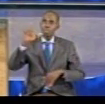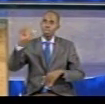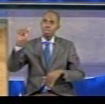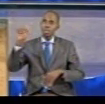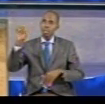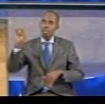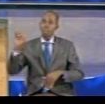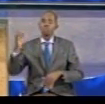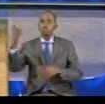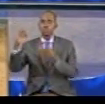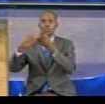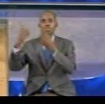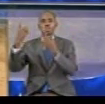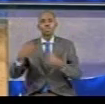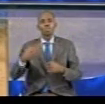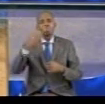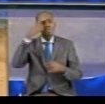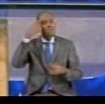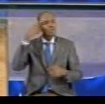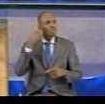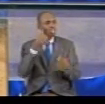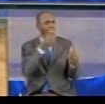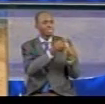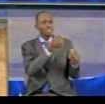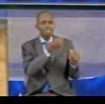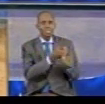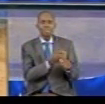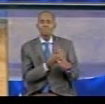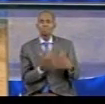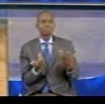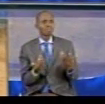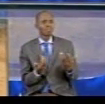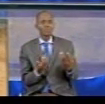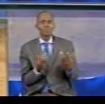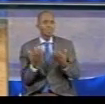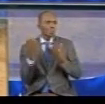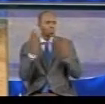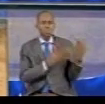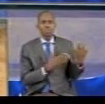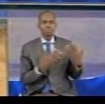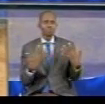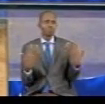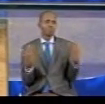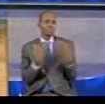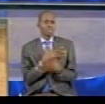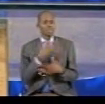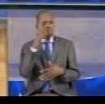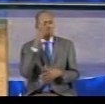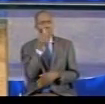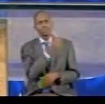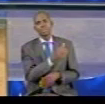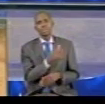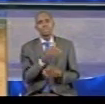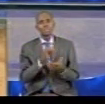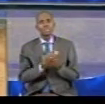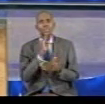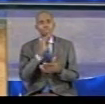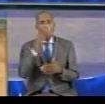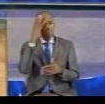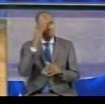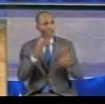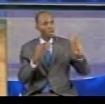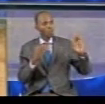torment, self-imposed torment, self-imposed distress. That's why he sent for them.